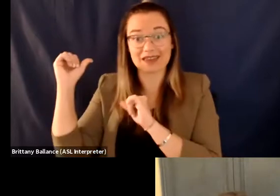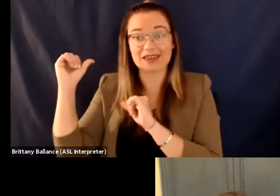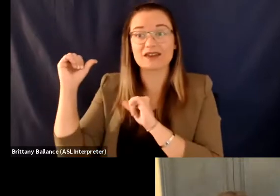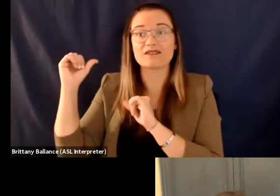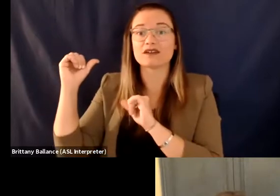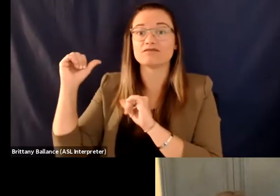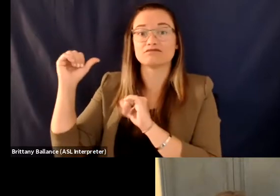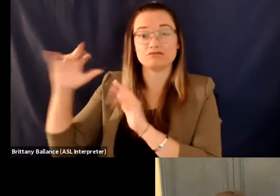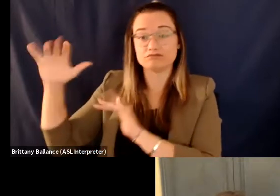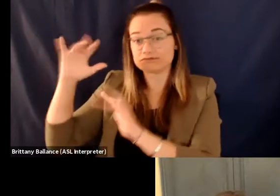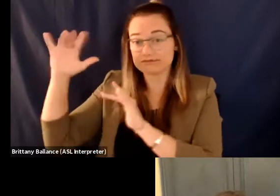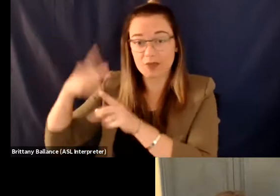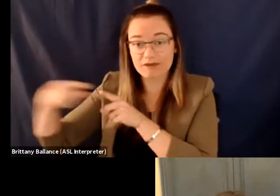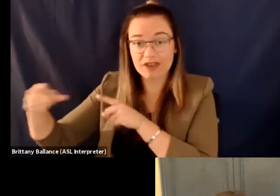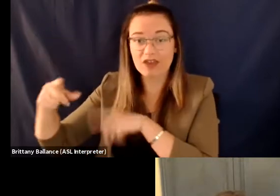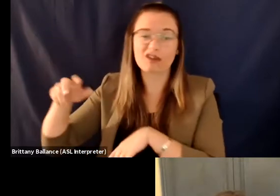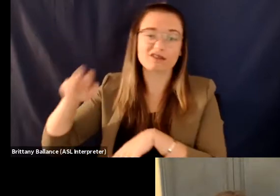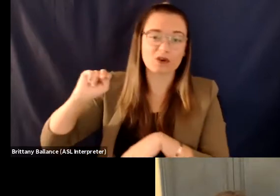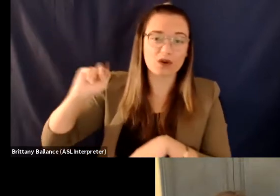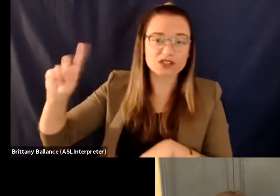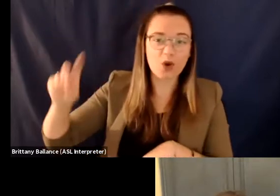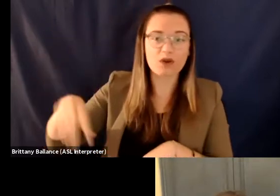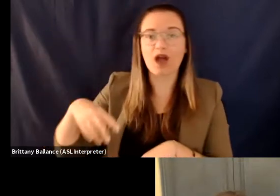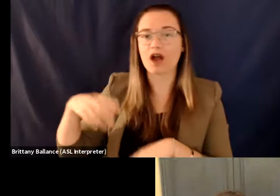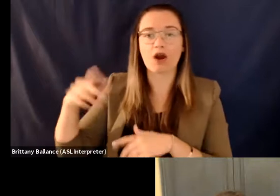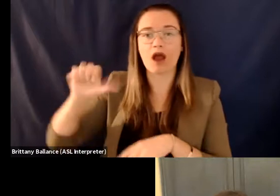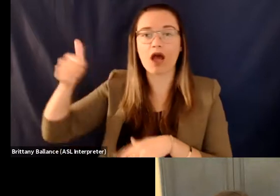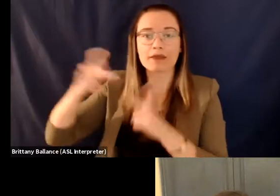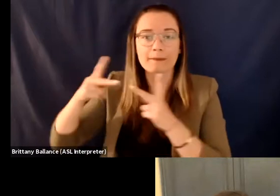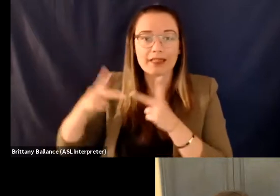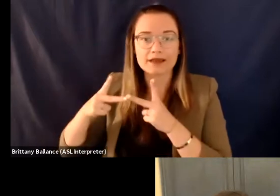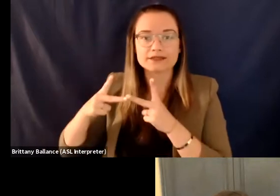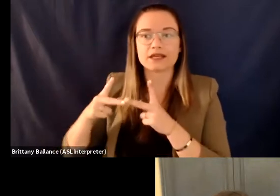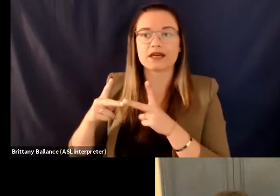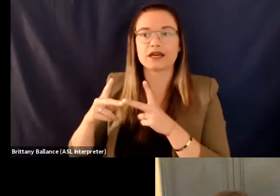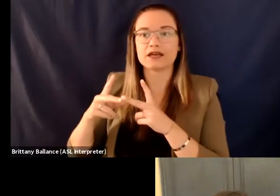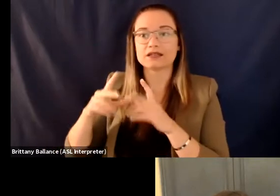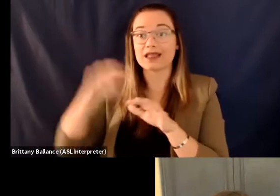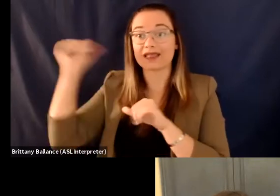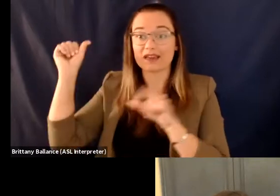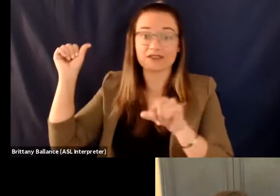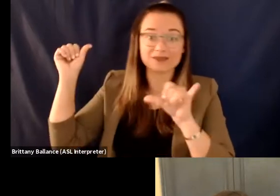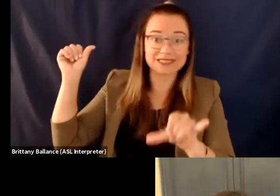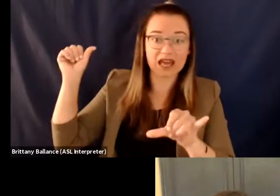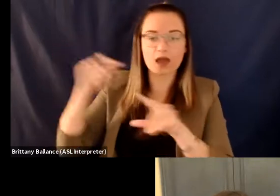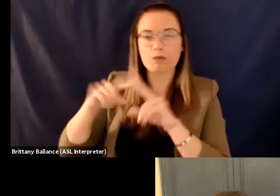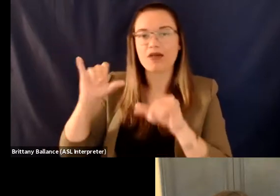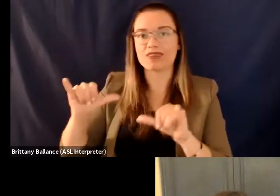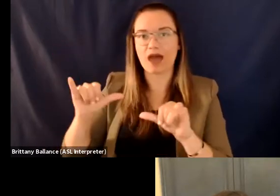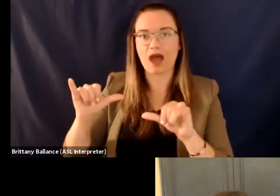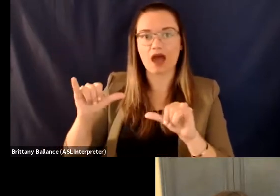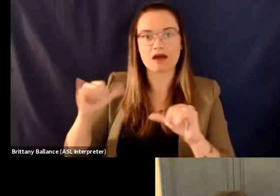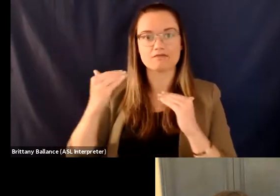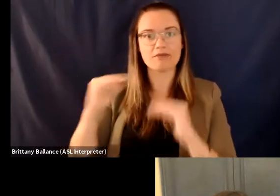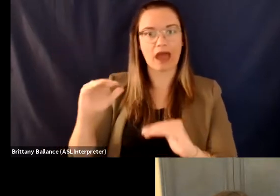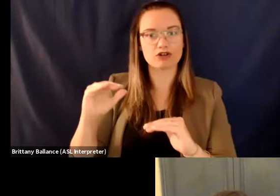and whether it was North Dakota or other places. But I think those boundaries are sort of dissolving for us. And we've entered a new